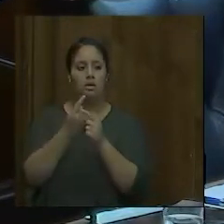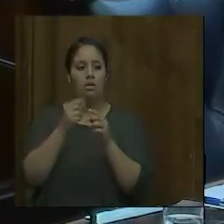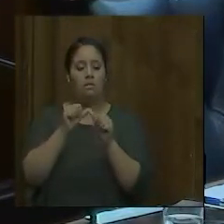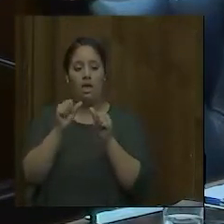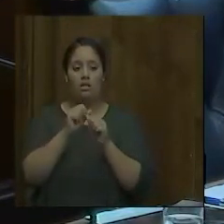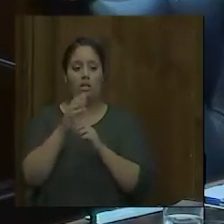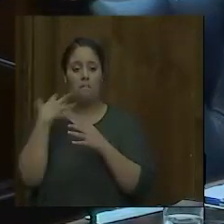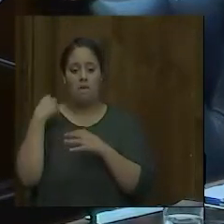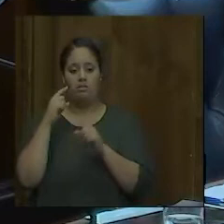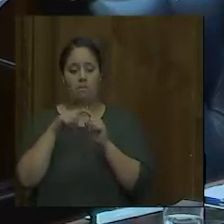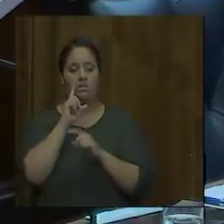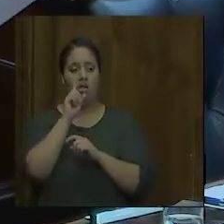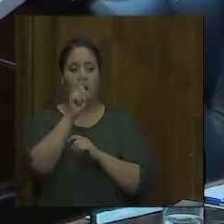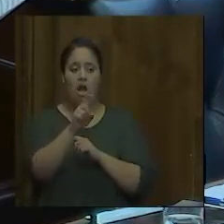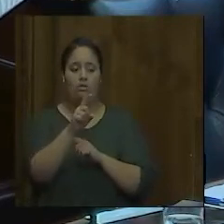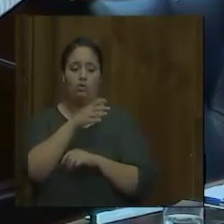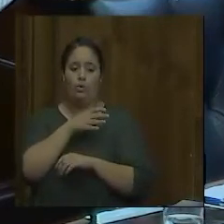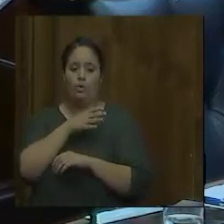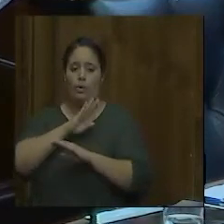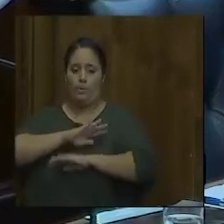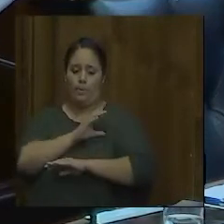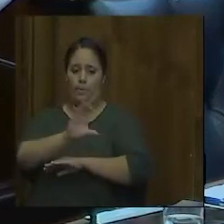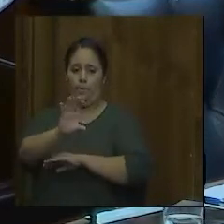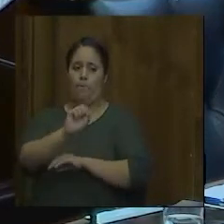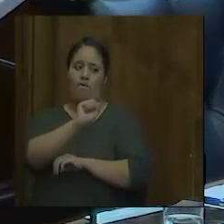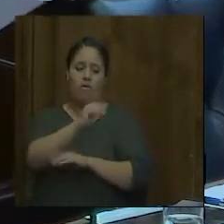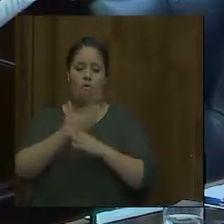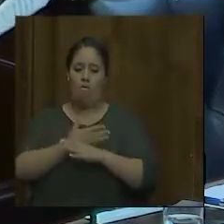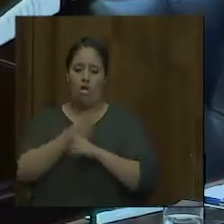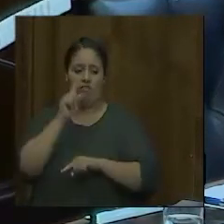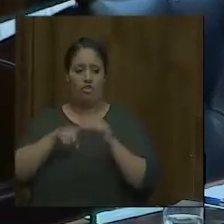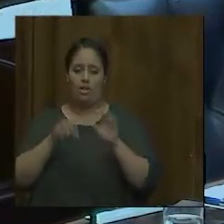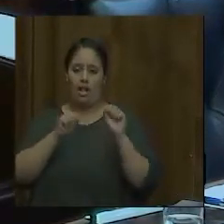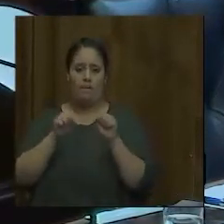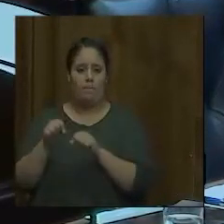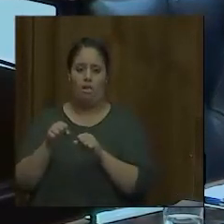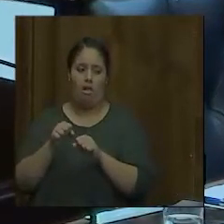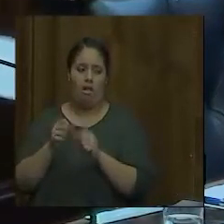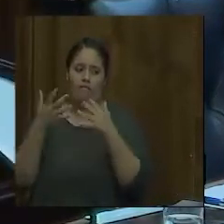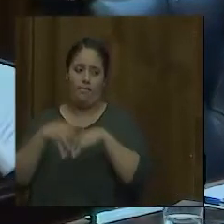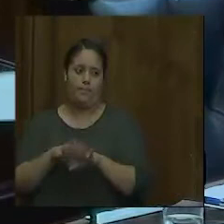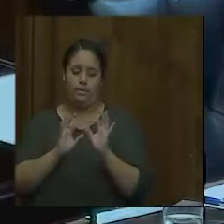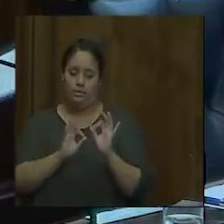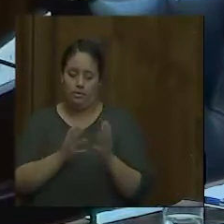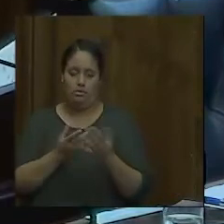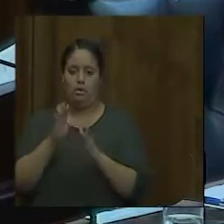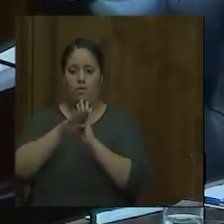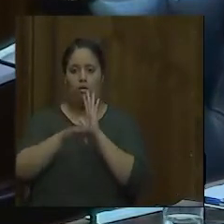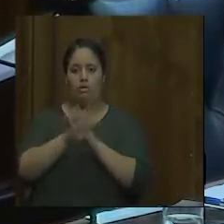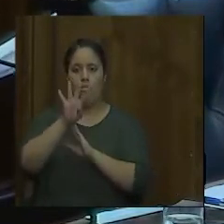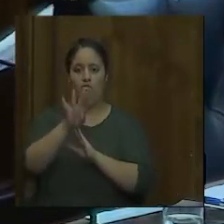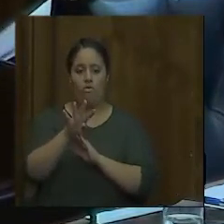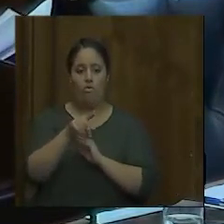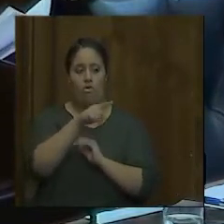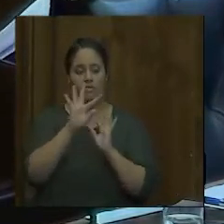ask to be relieved from her duties if she is not up to the task. Program 4 of